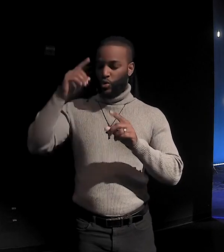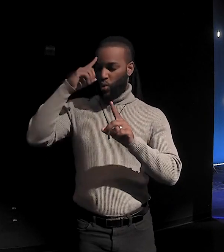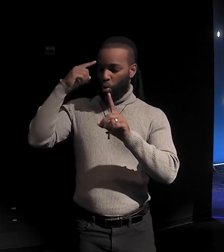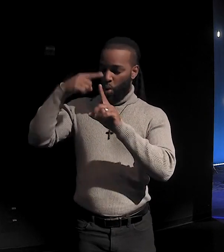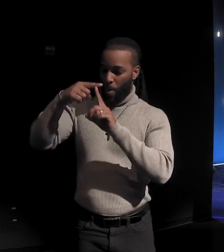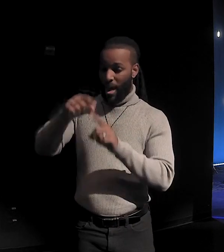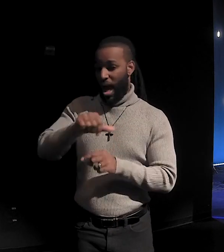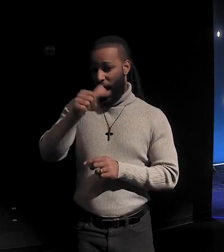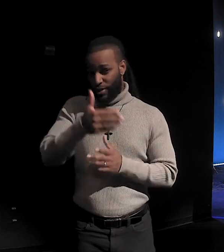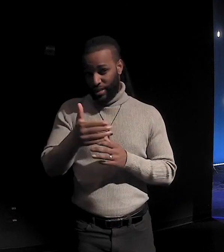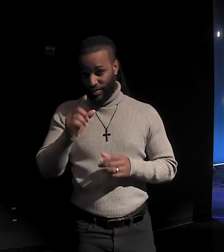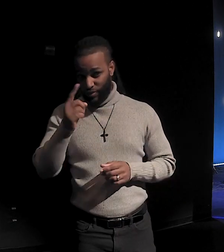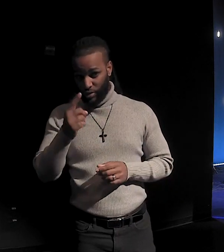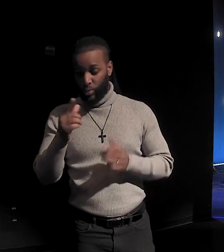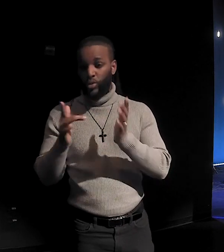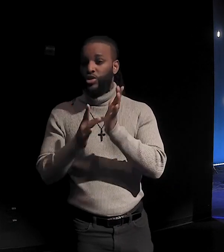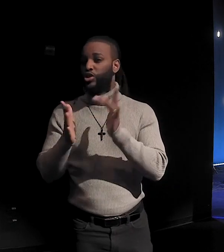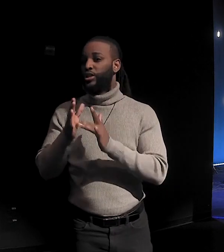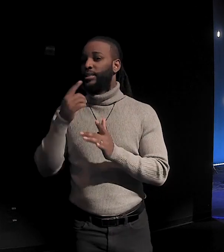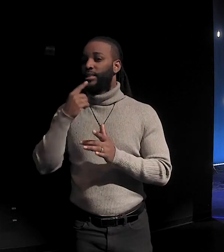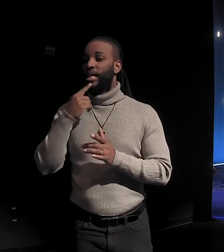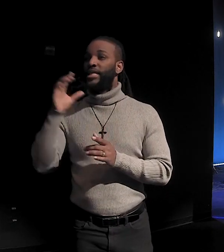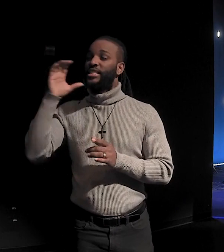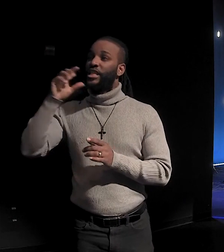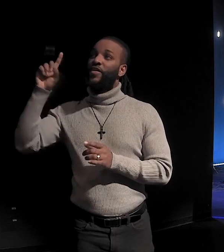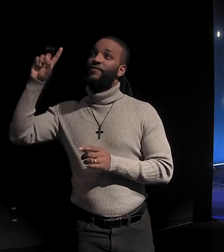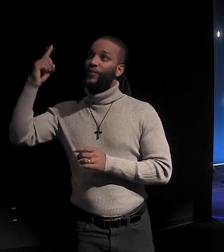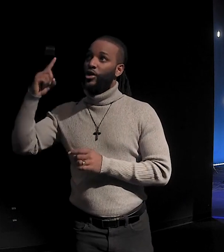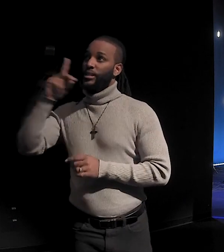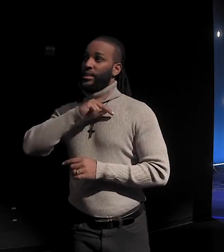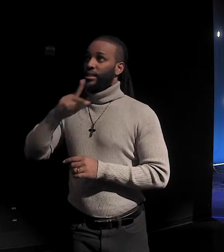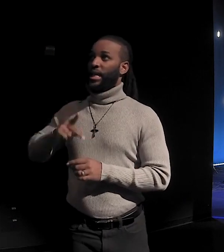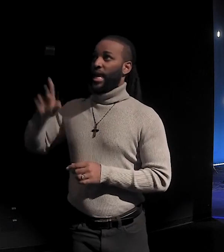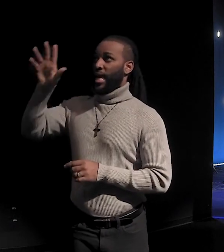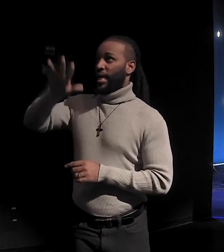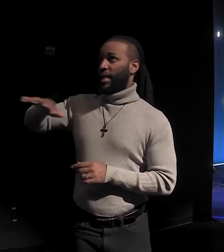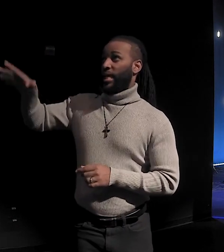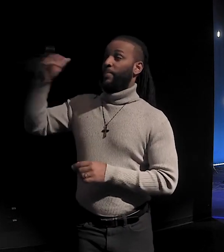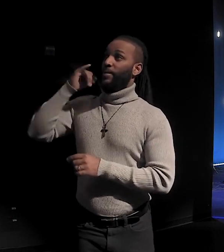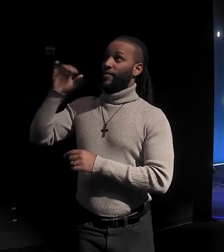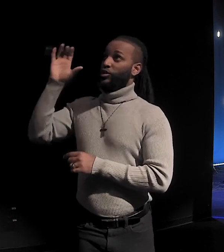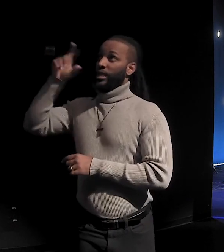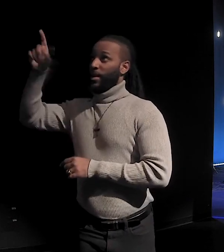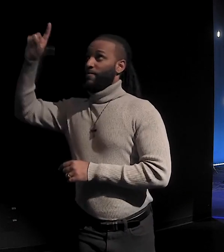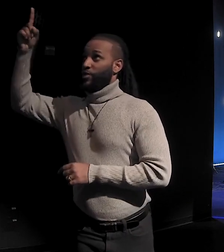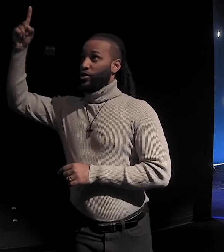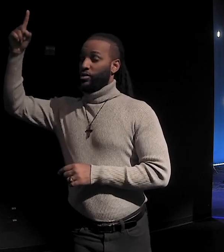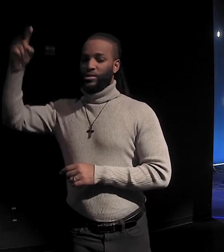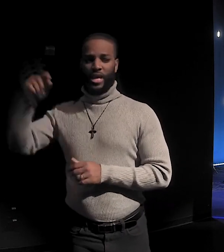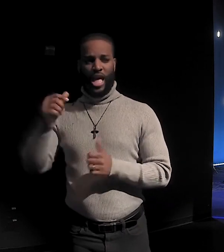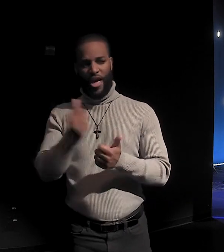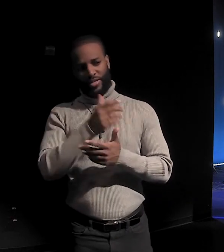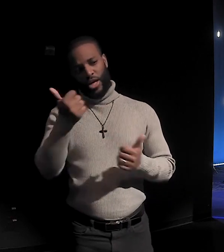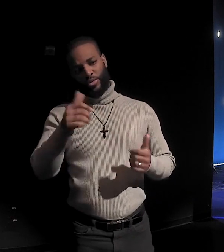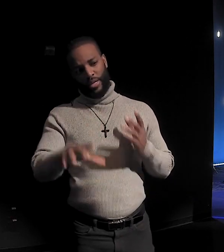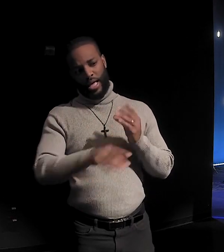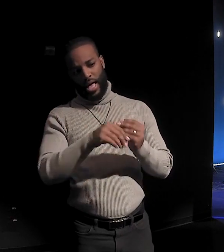in other things first? I mean, Jesus says, seek first the kingdom of God, and all these things will be added to you. C.S. Lewis